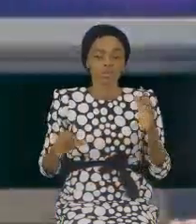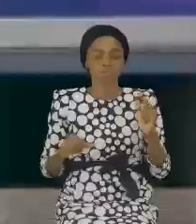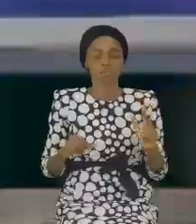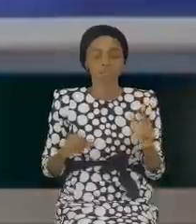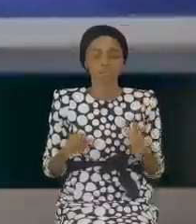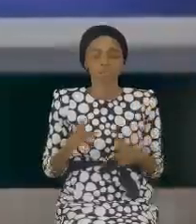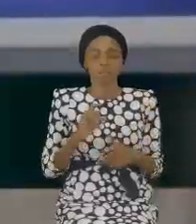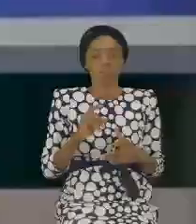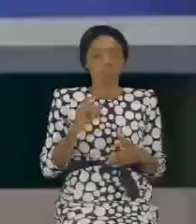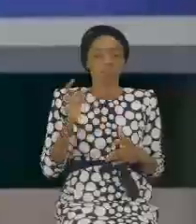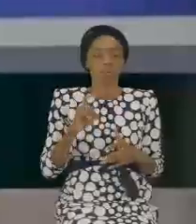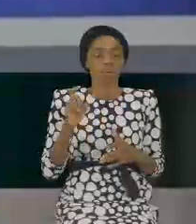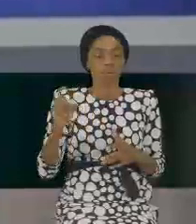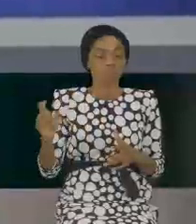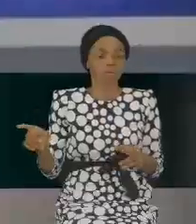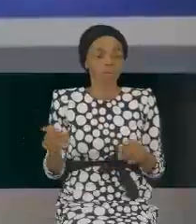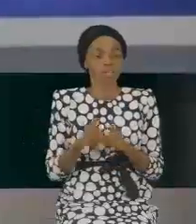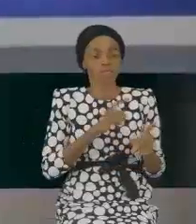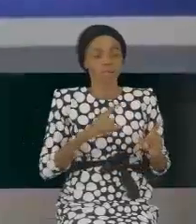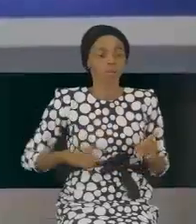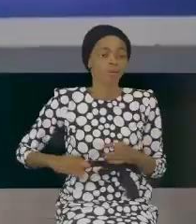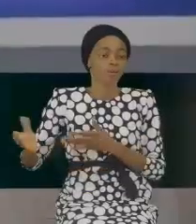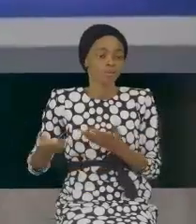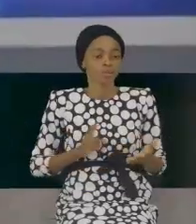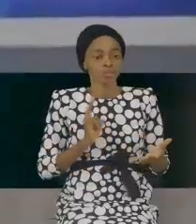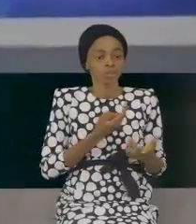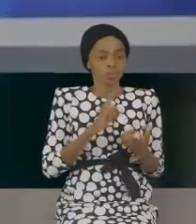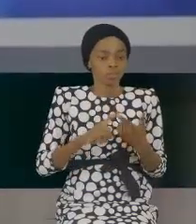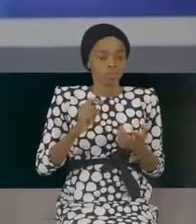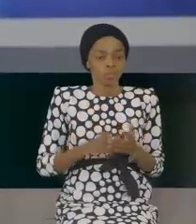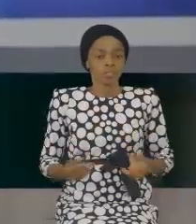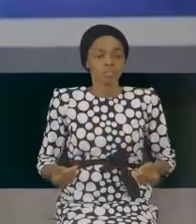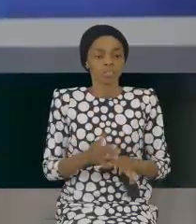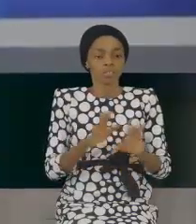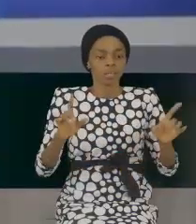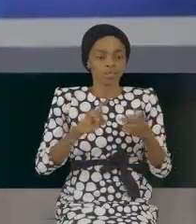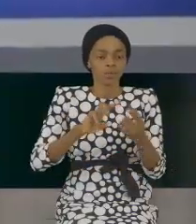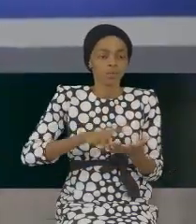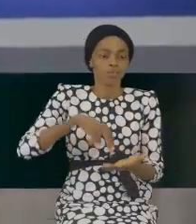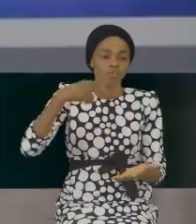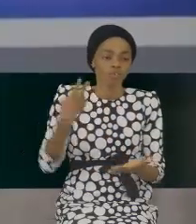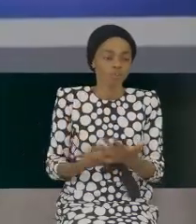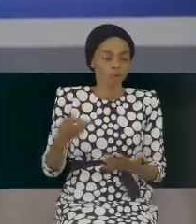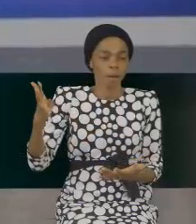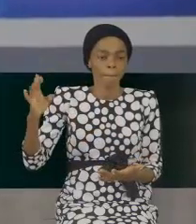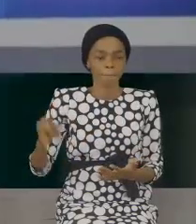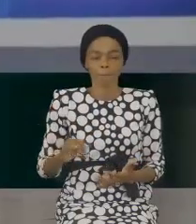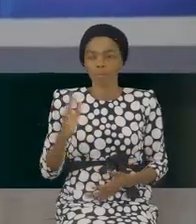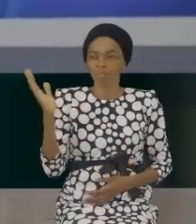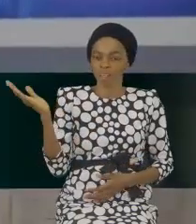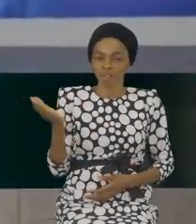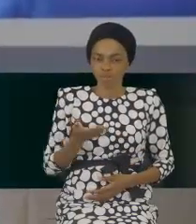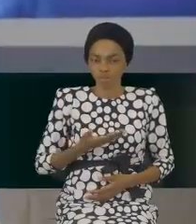the Lord brought us unto this land to fall by the sword, that